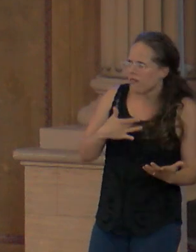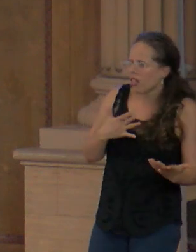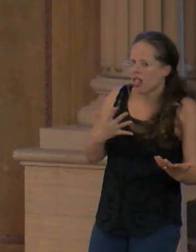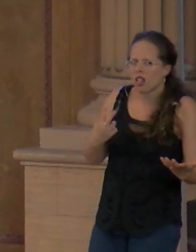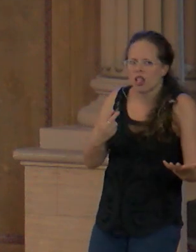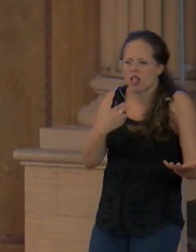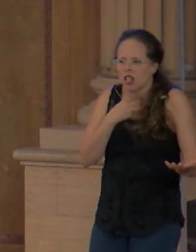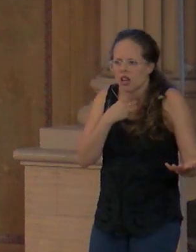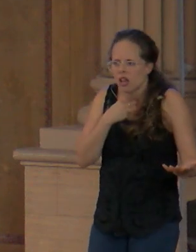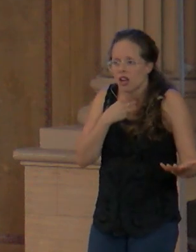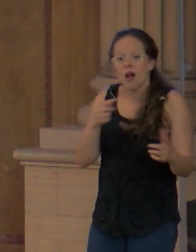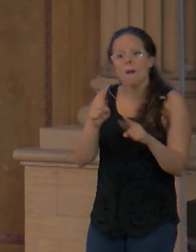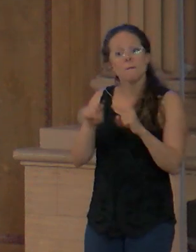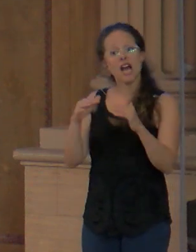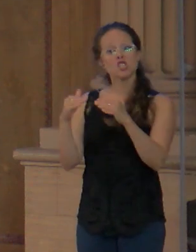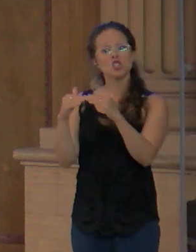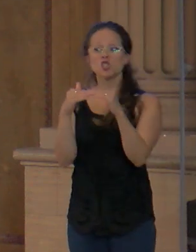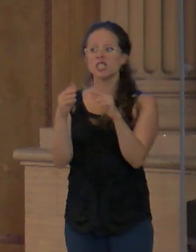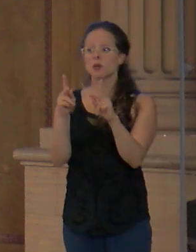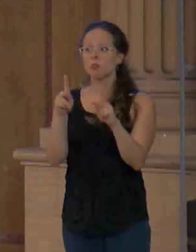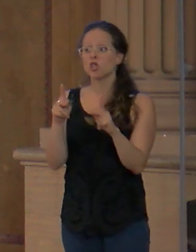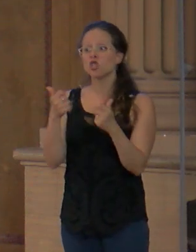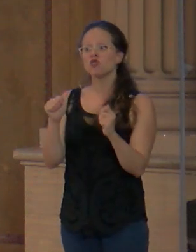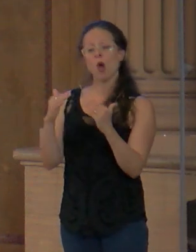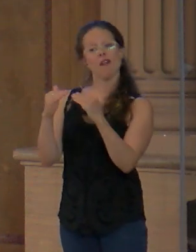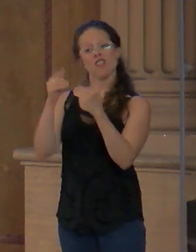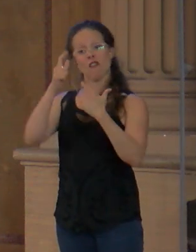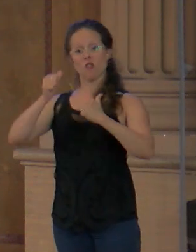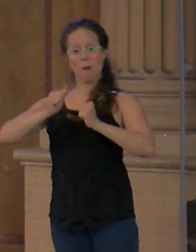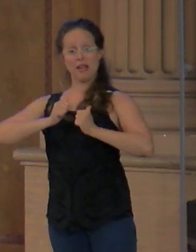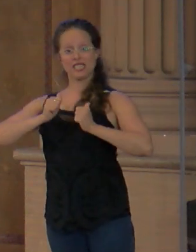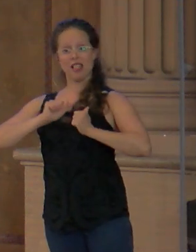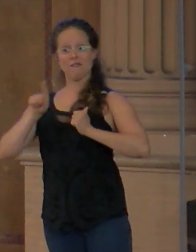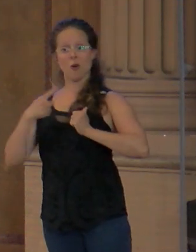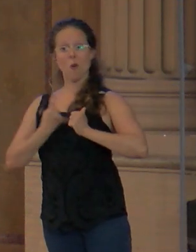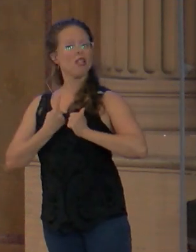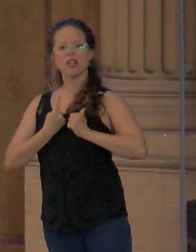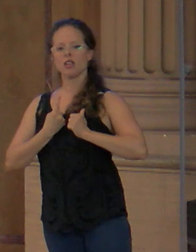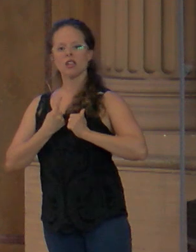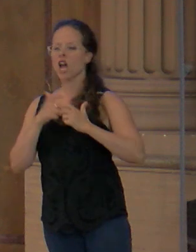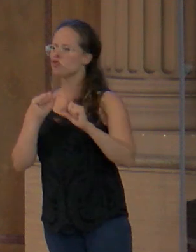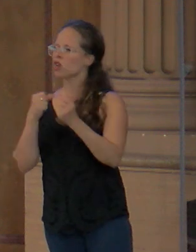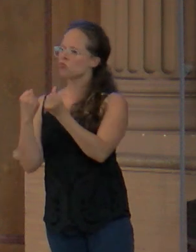But just people don't just try to be fair themselves. They try to get fairness for those around them.